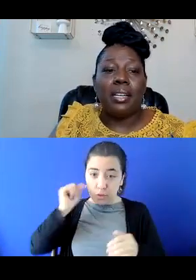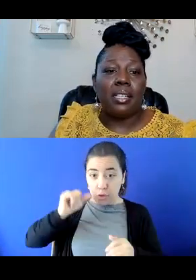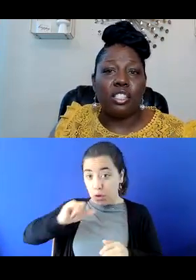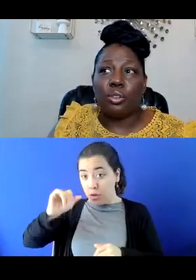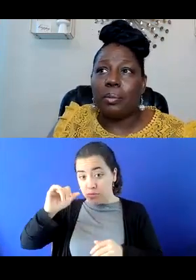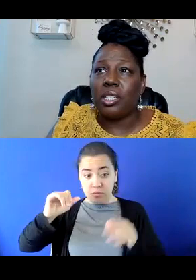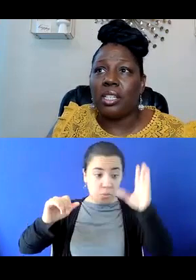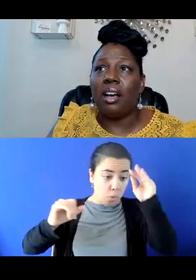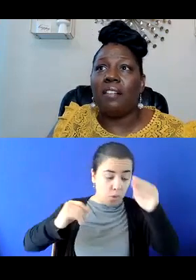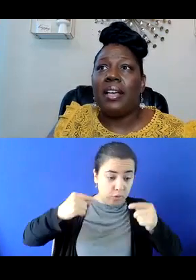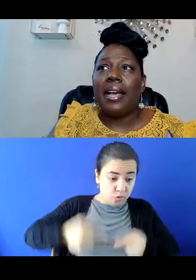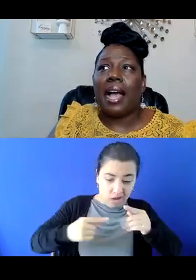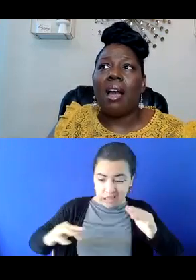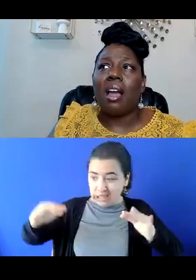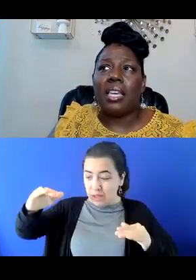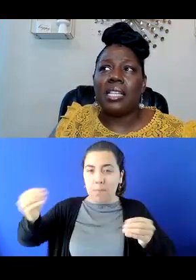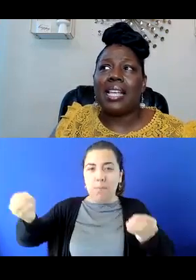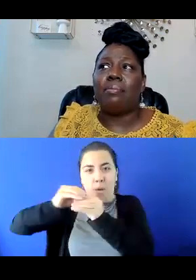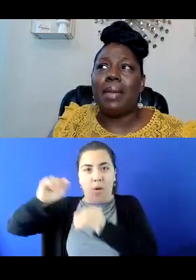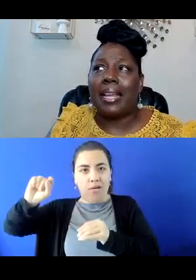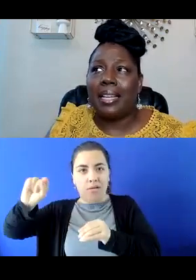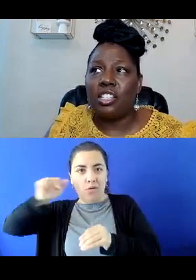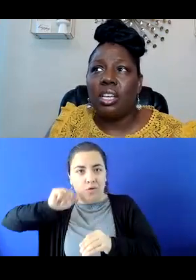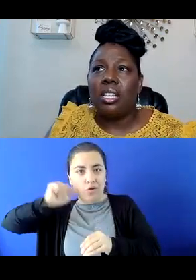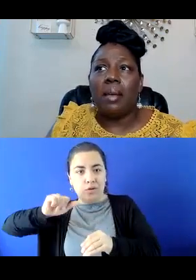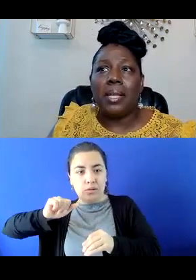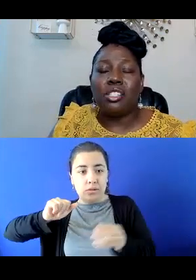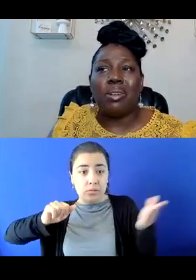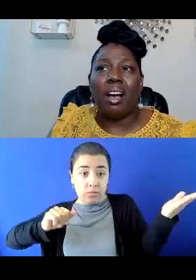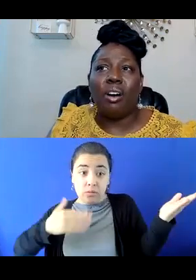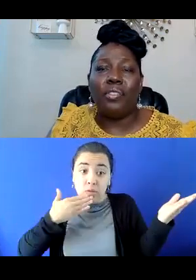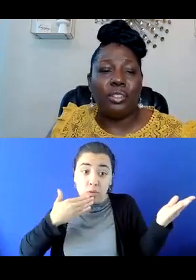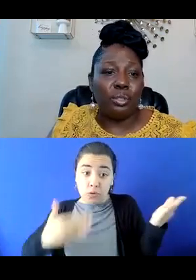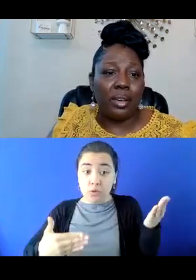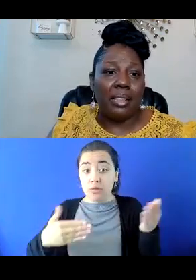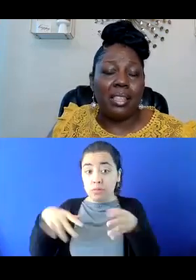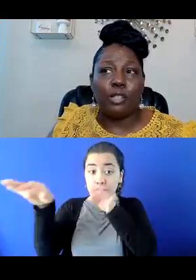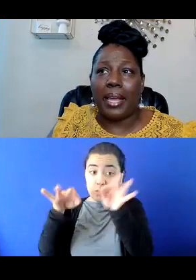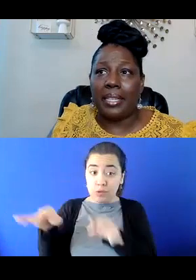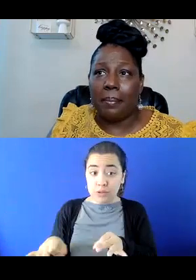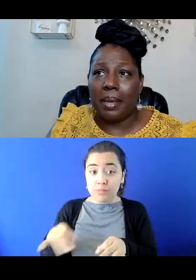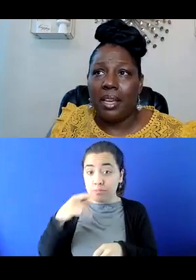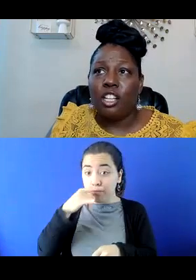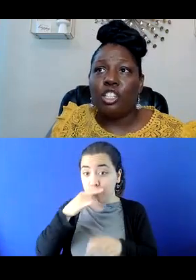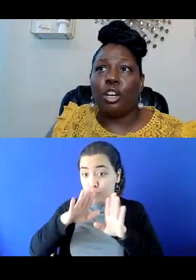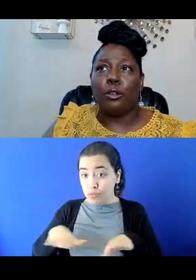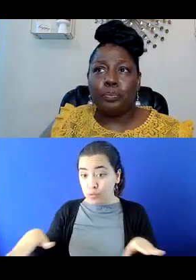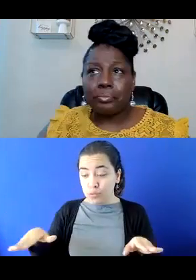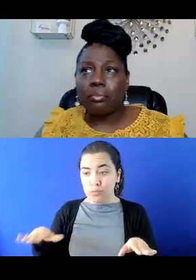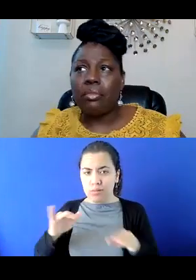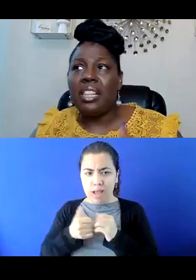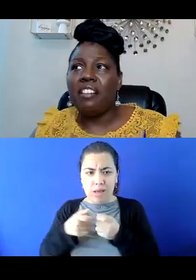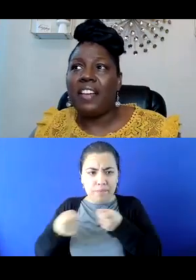very good description of how our kids have managed their mental health during this pandemic.